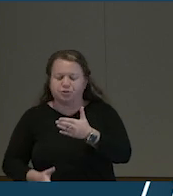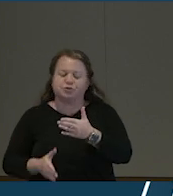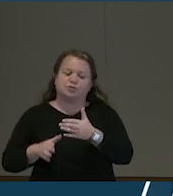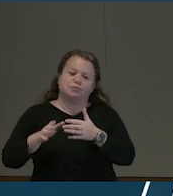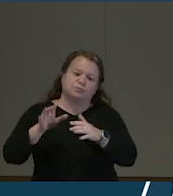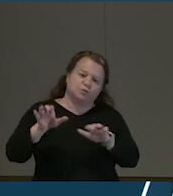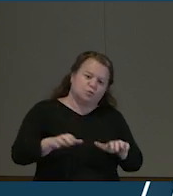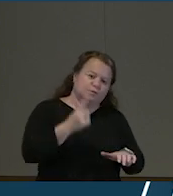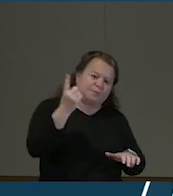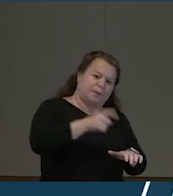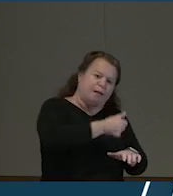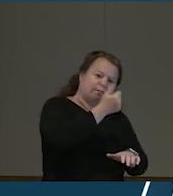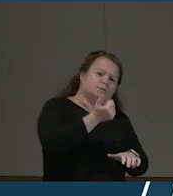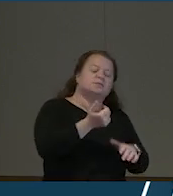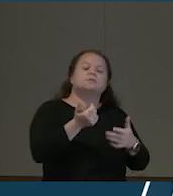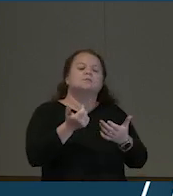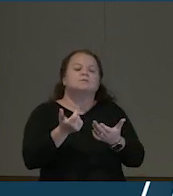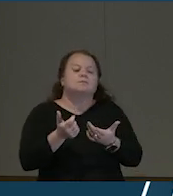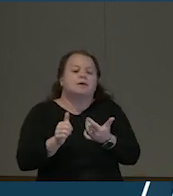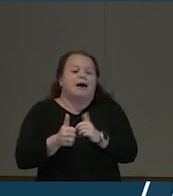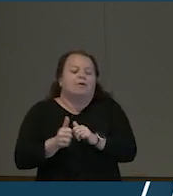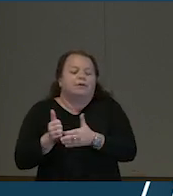ending?